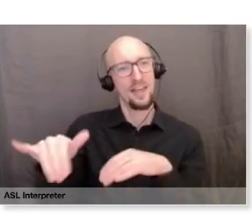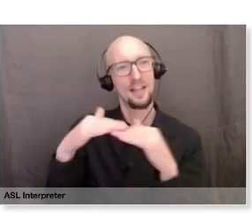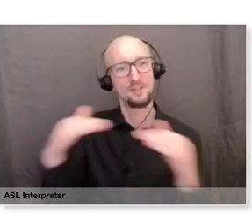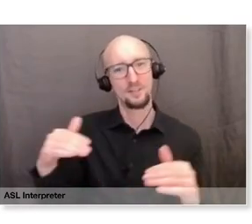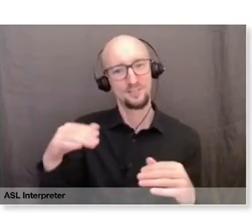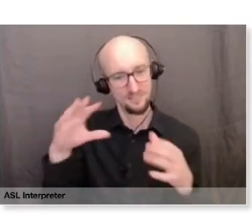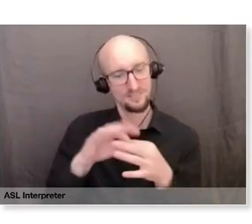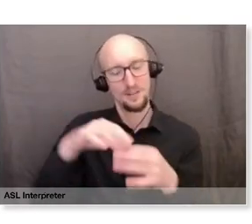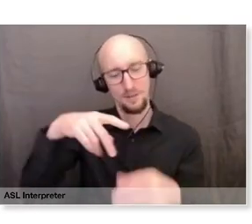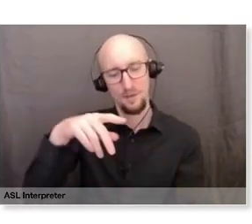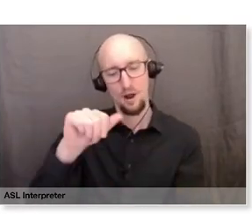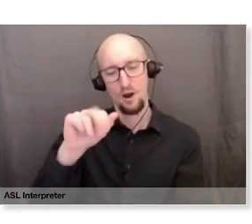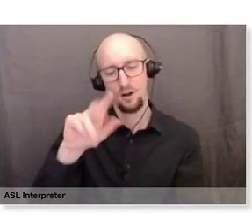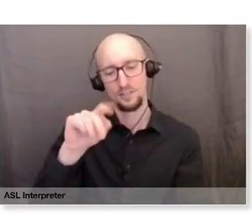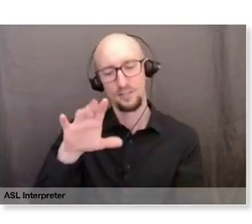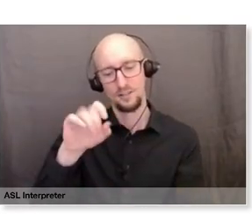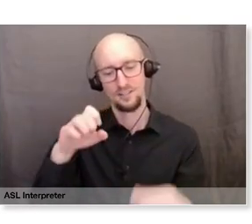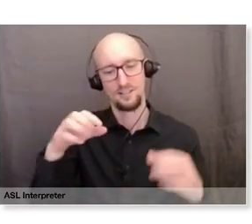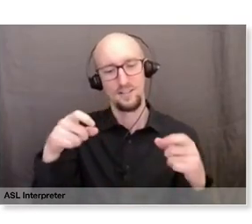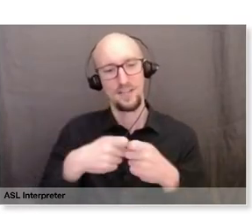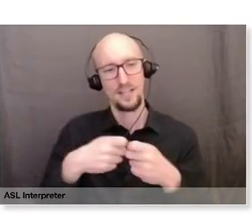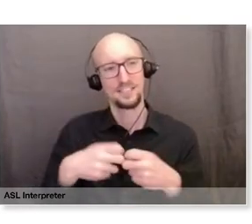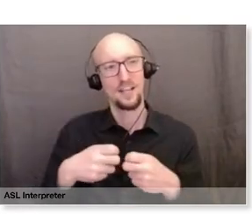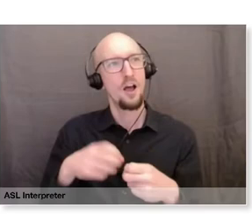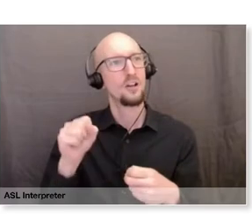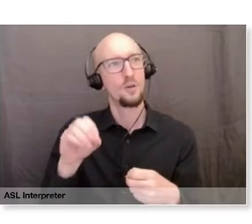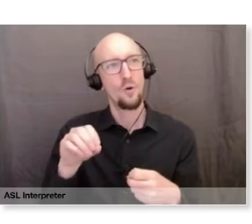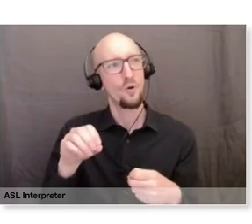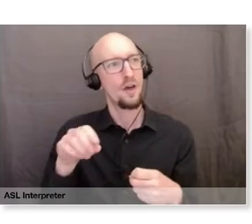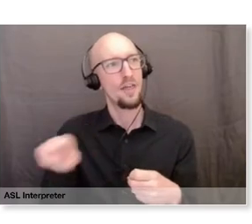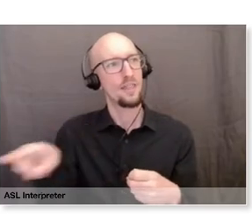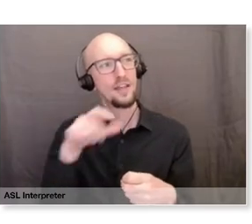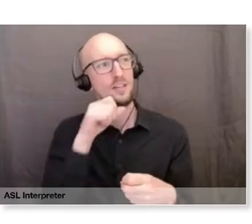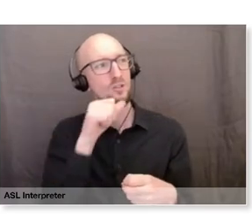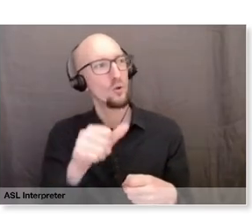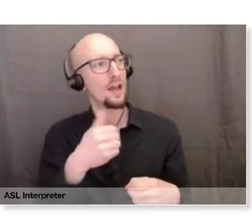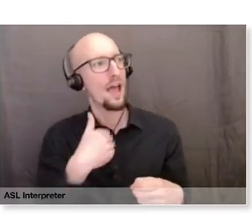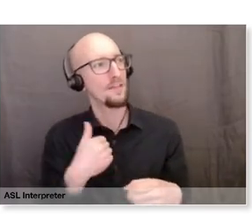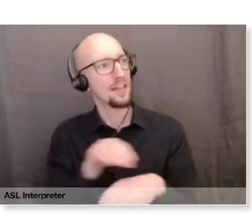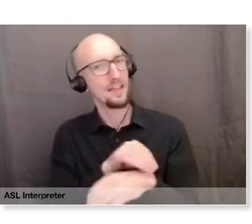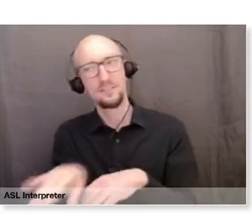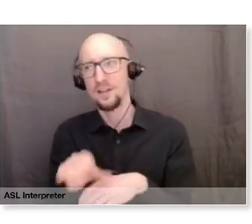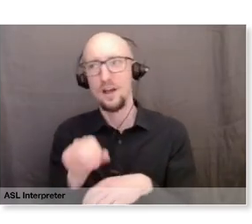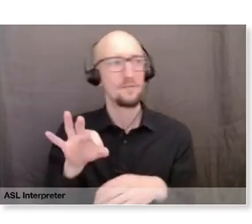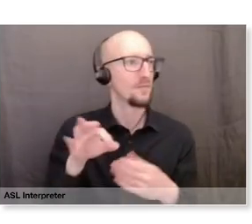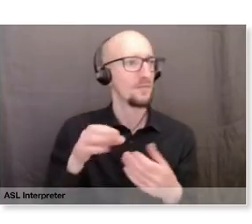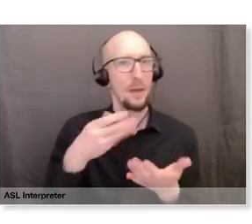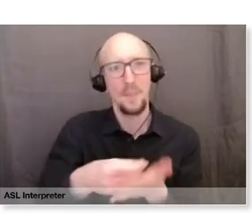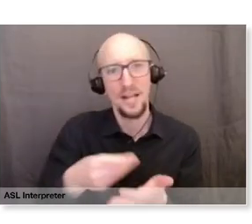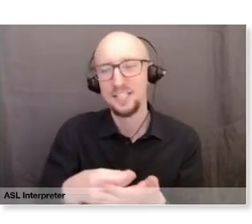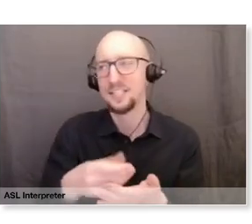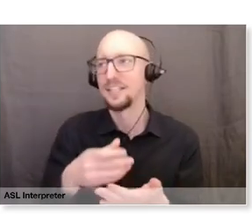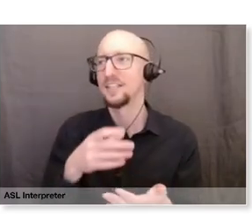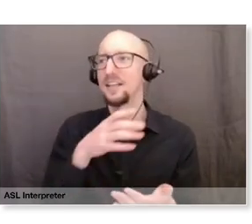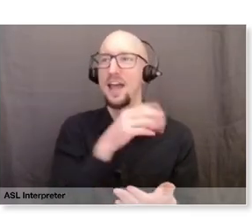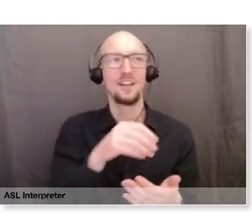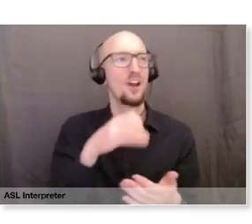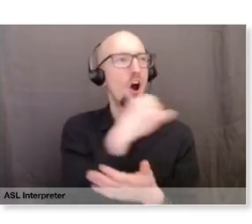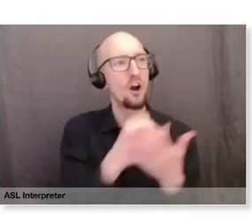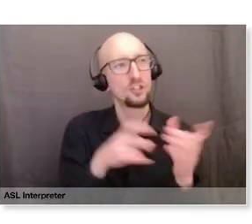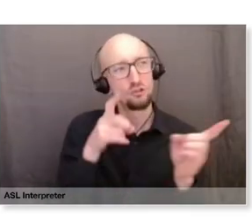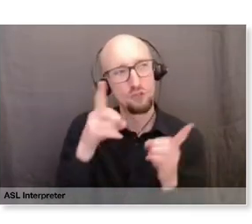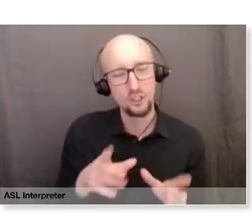is not that like influx of money, of you know, artistic directors,